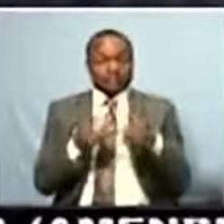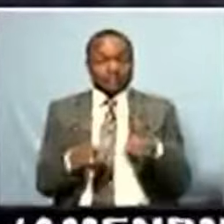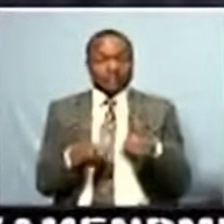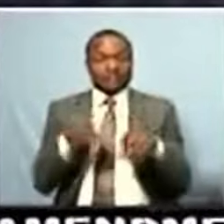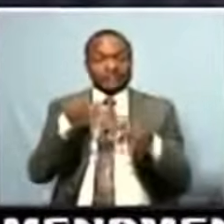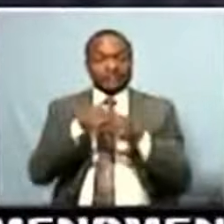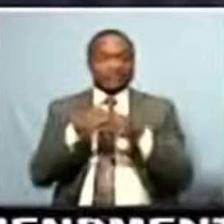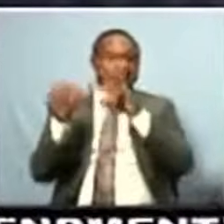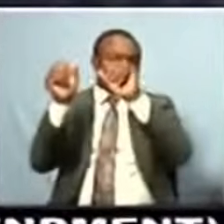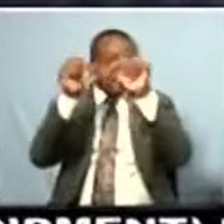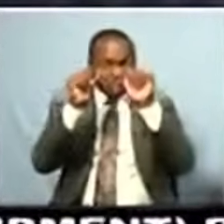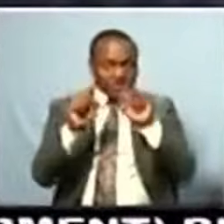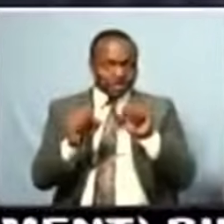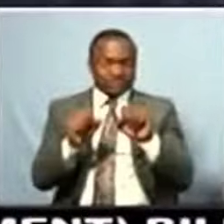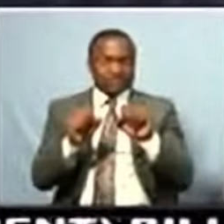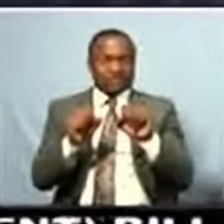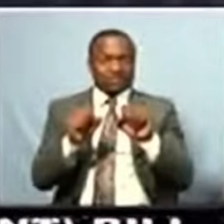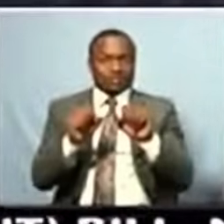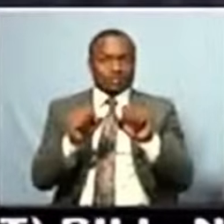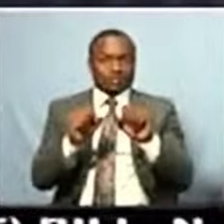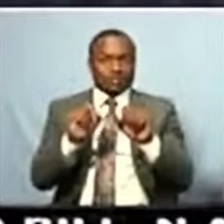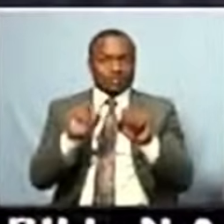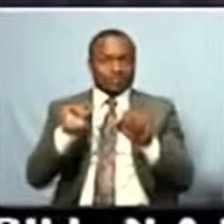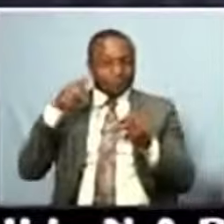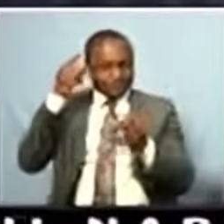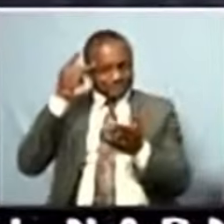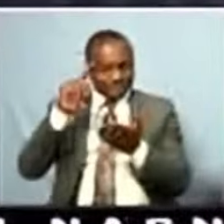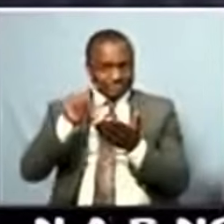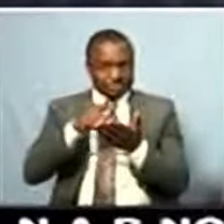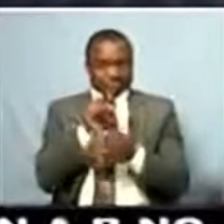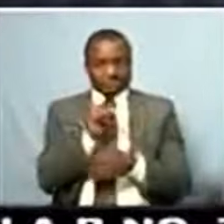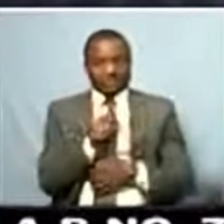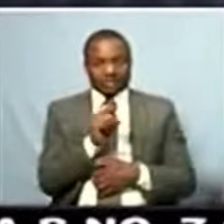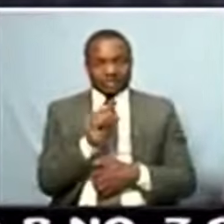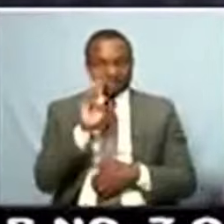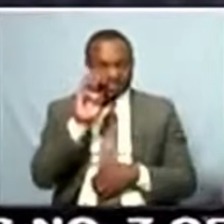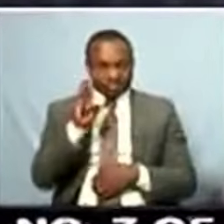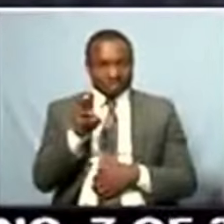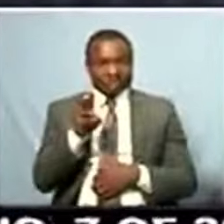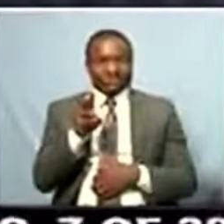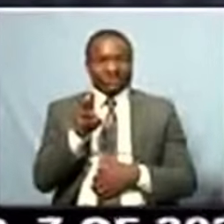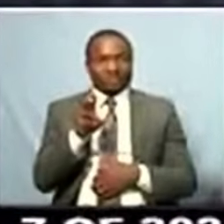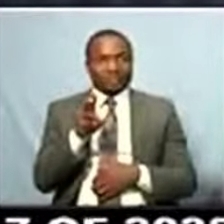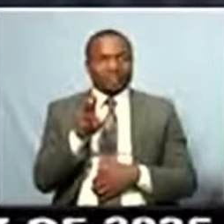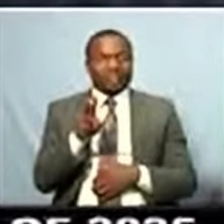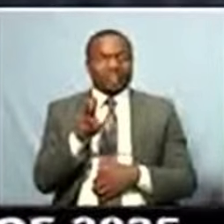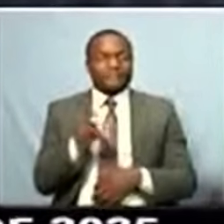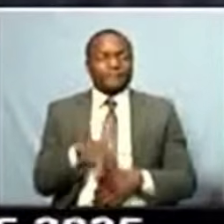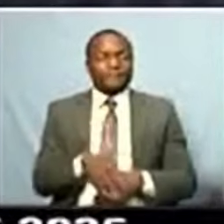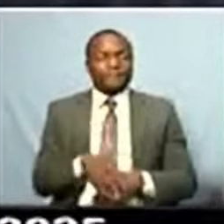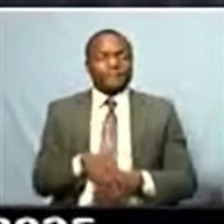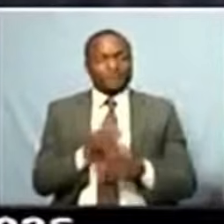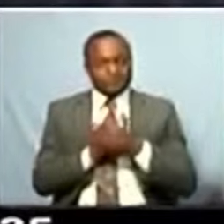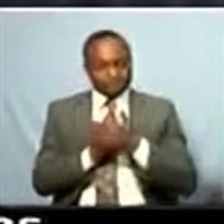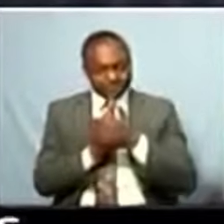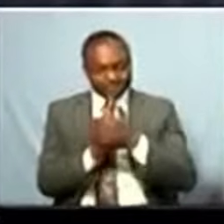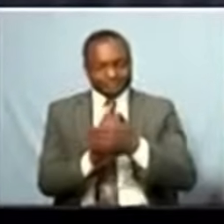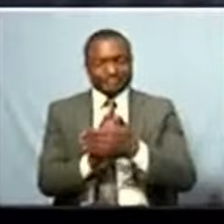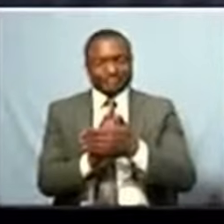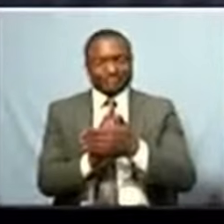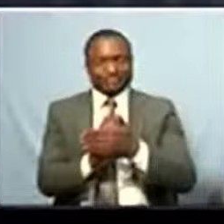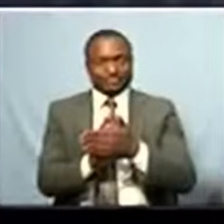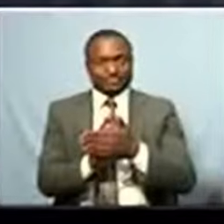the structures of the party. I think that really will be actually probably be guided by